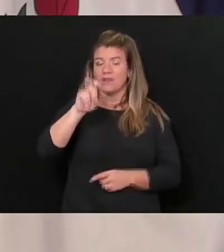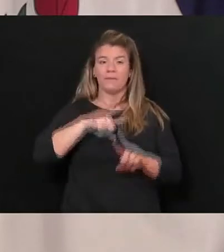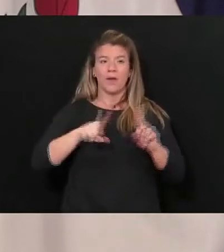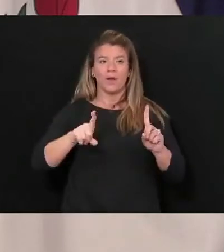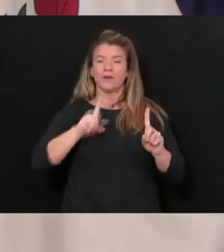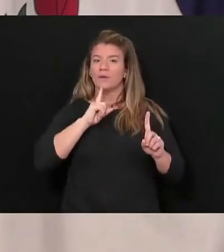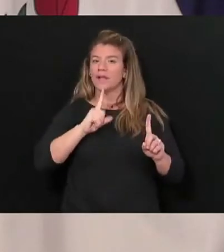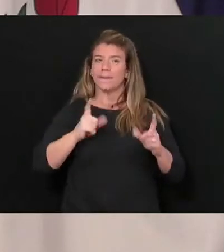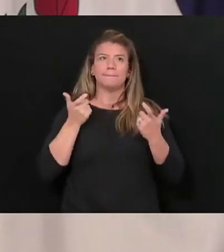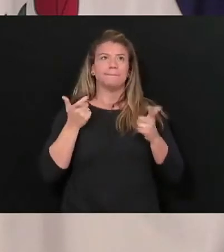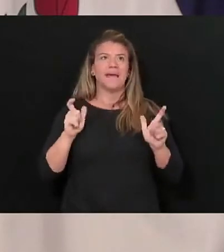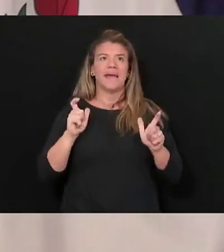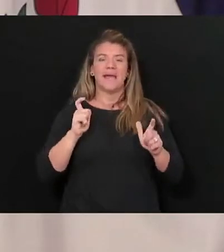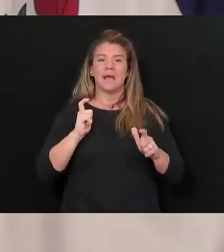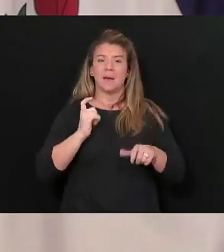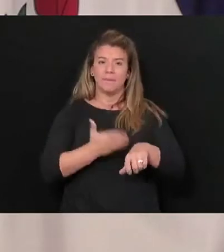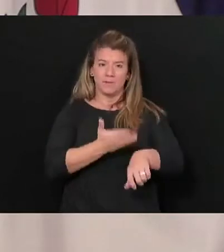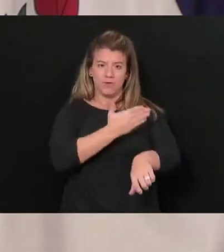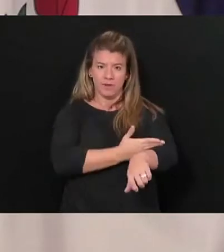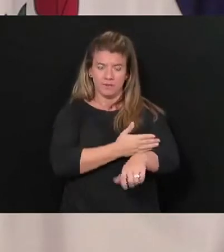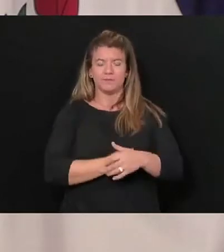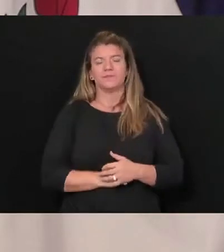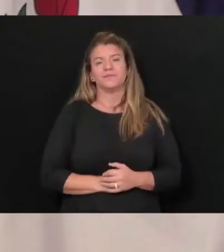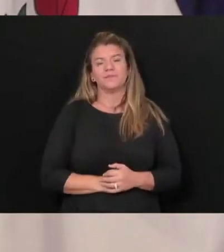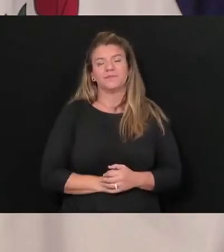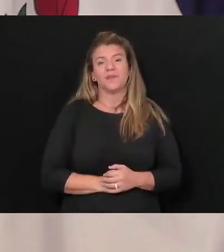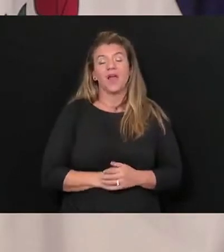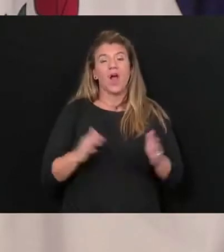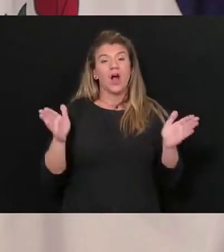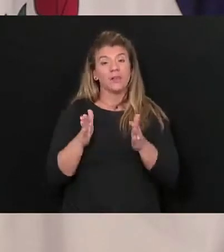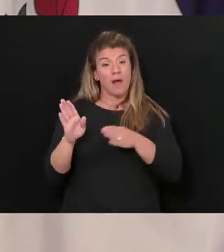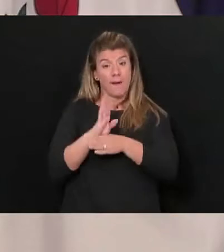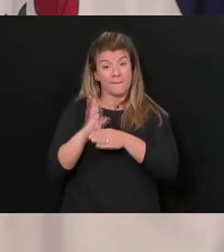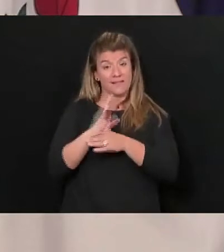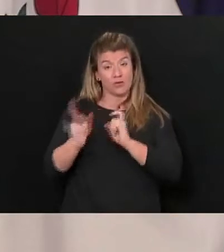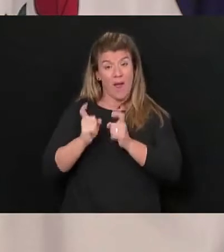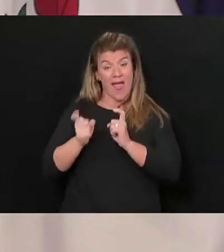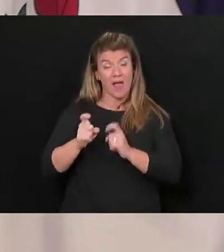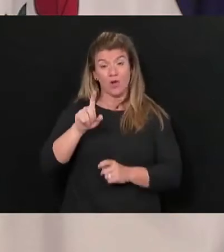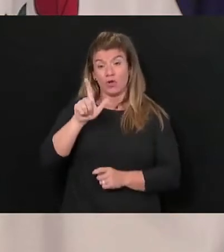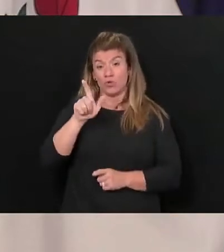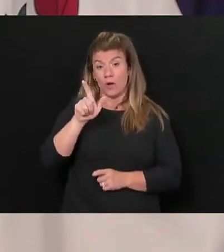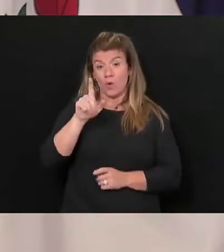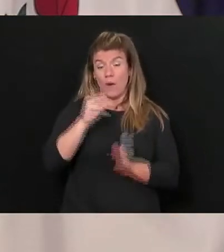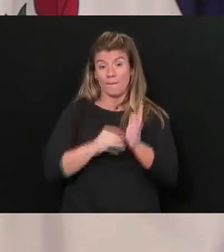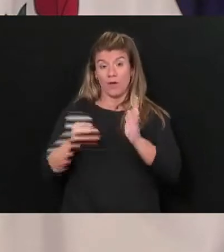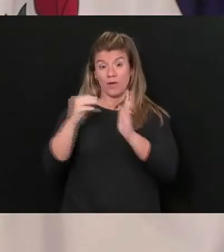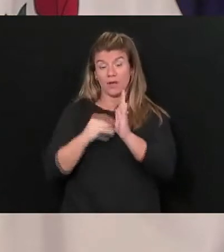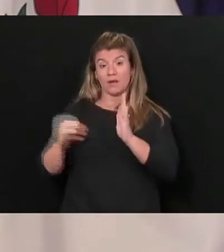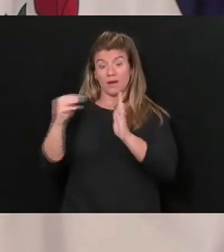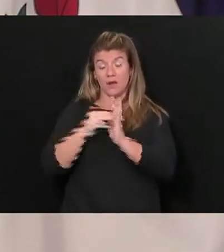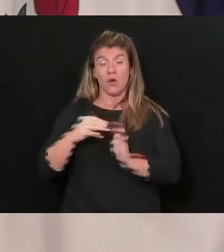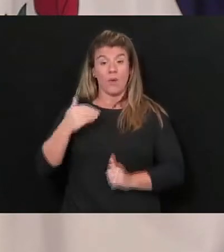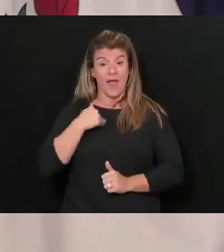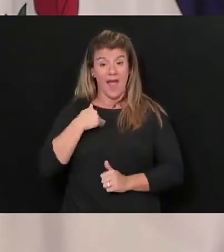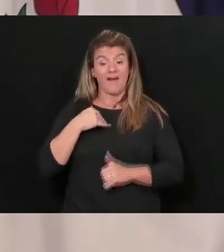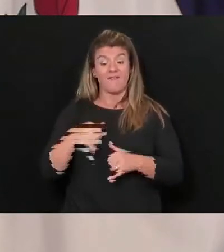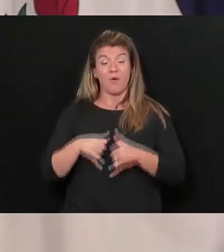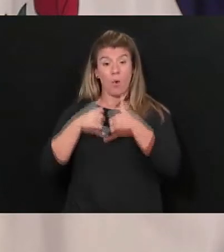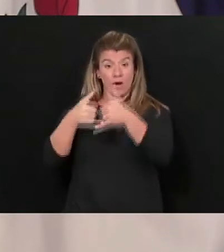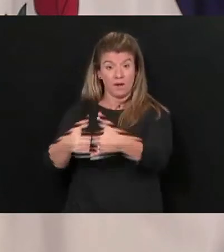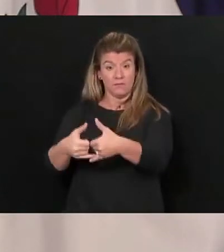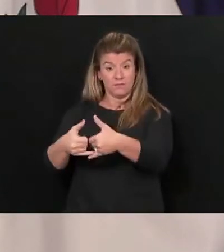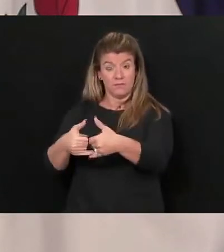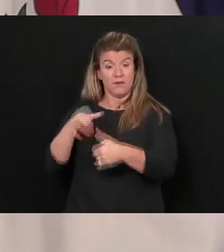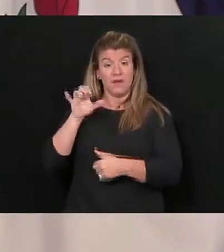there. From the standpoint of our small business grants, we're up to 21 million that we've got, awarded, and